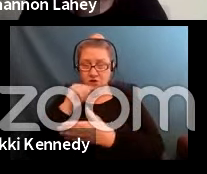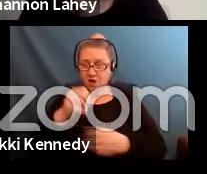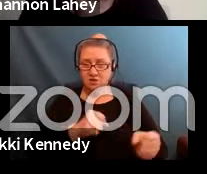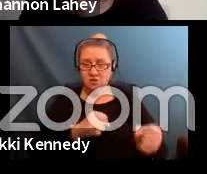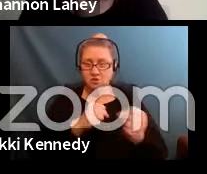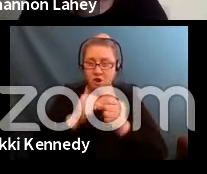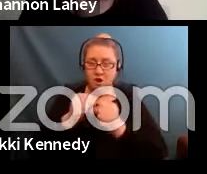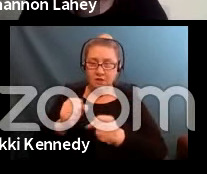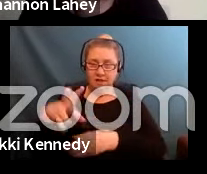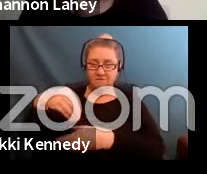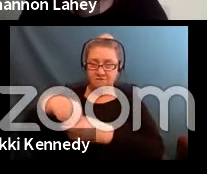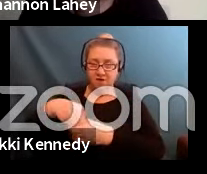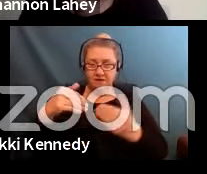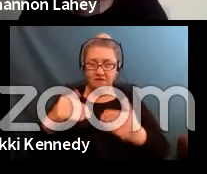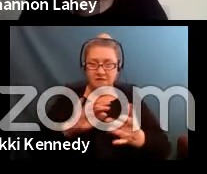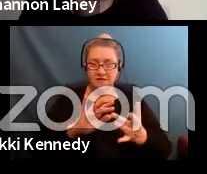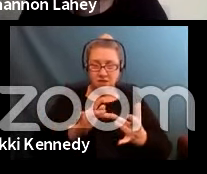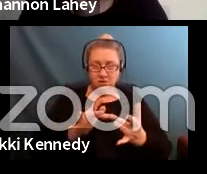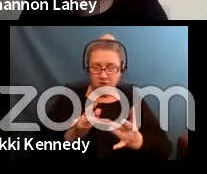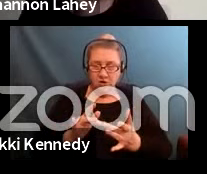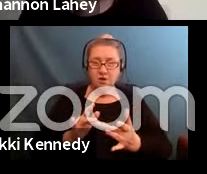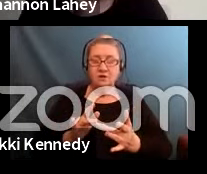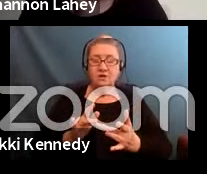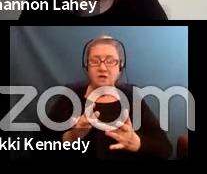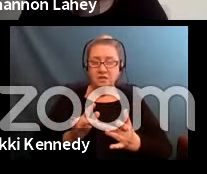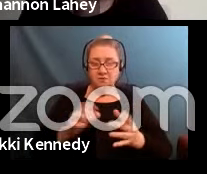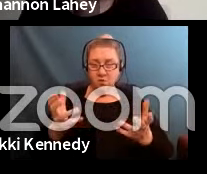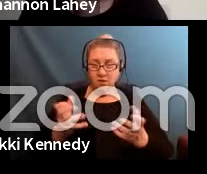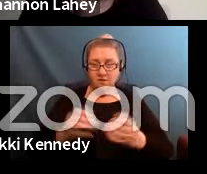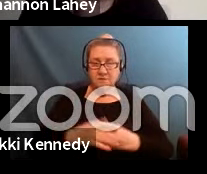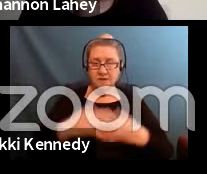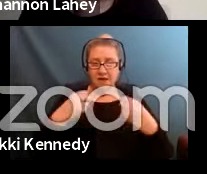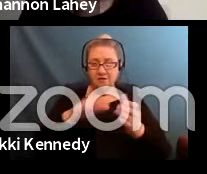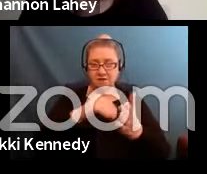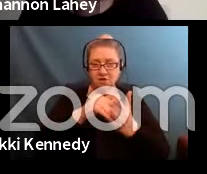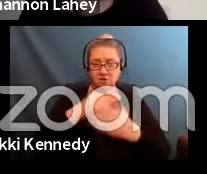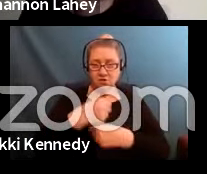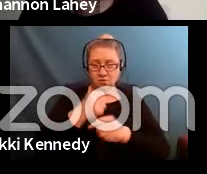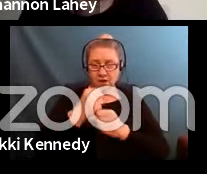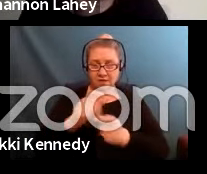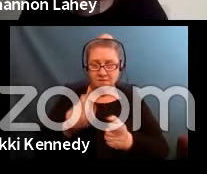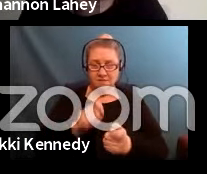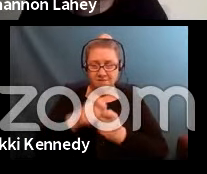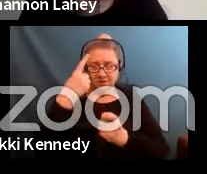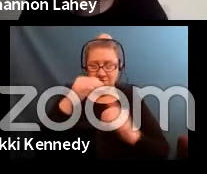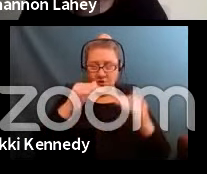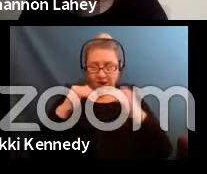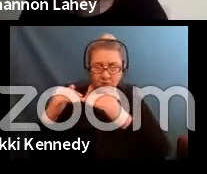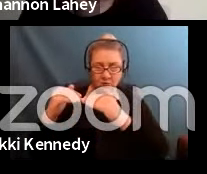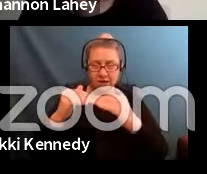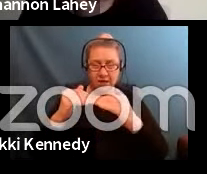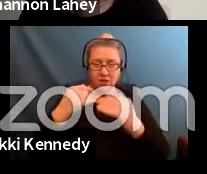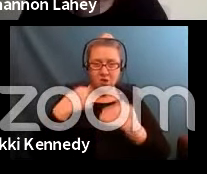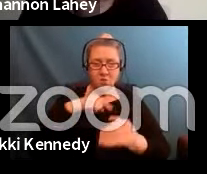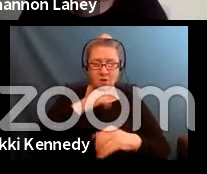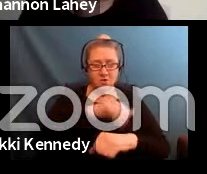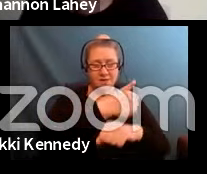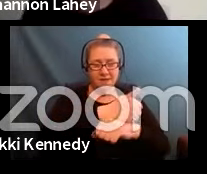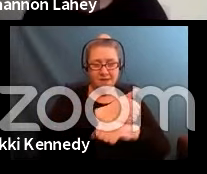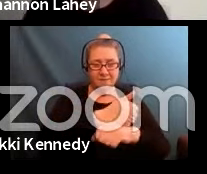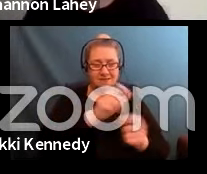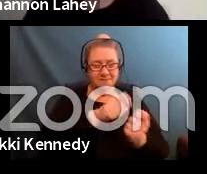this network and the conversation as we needed to be. Health centers were created specifically for equity. We were put into locations